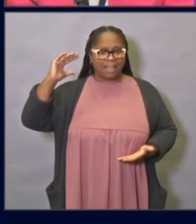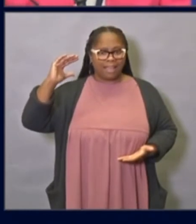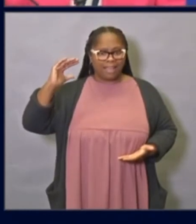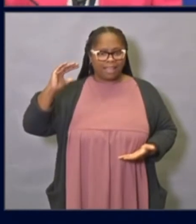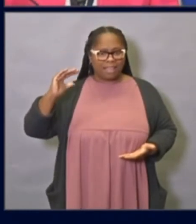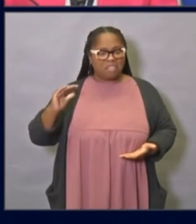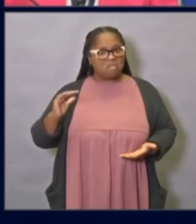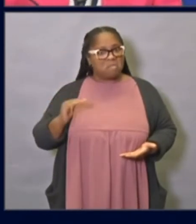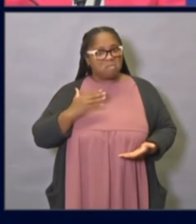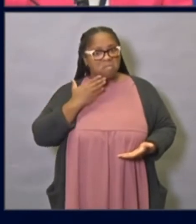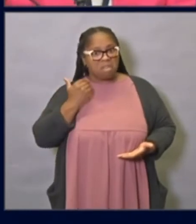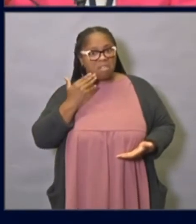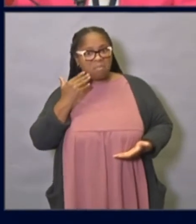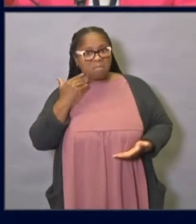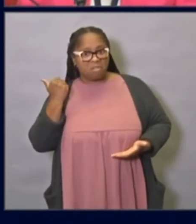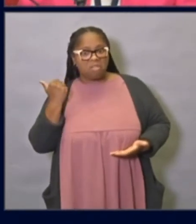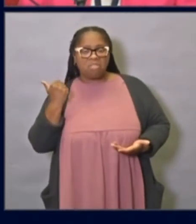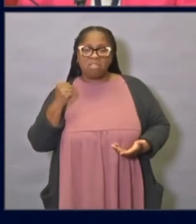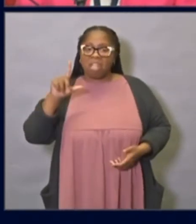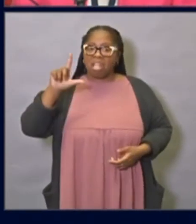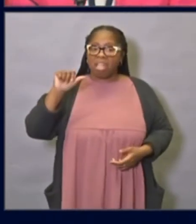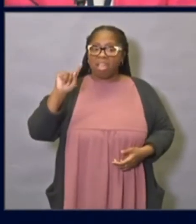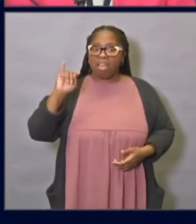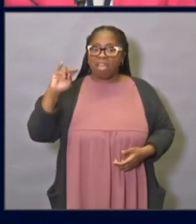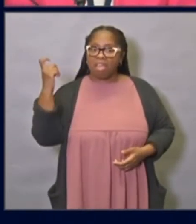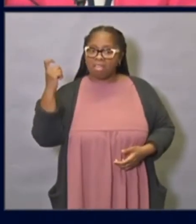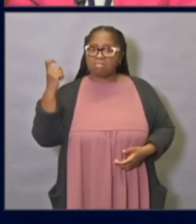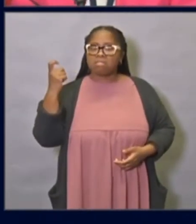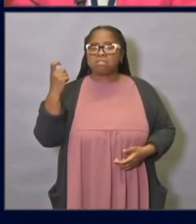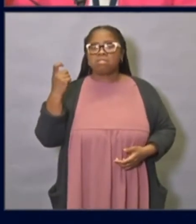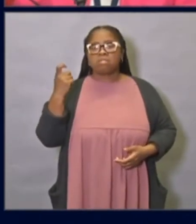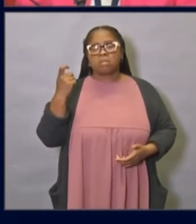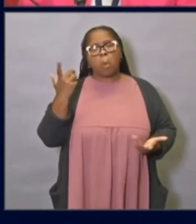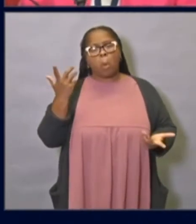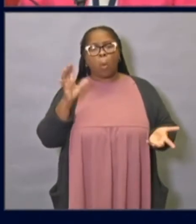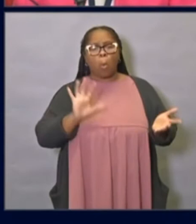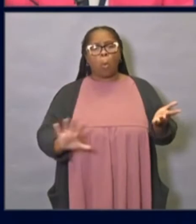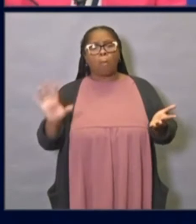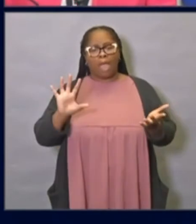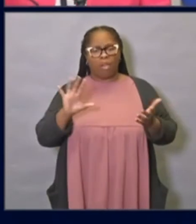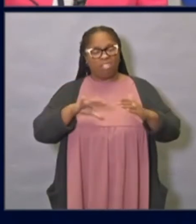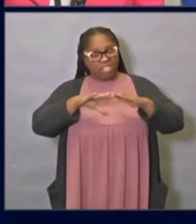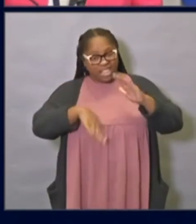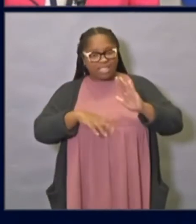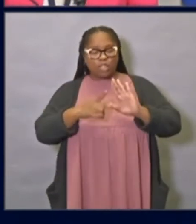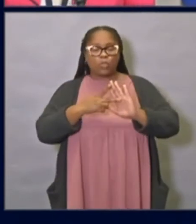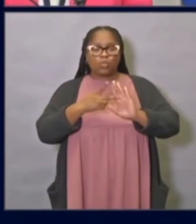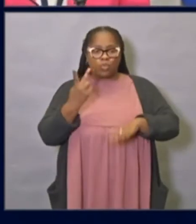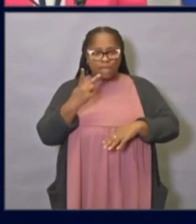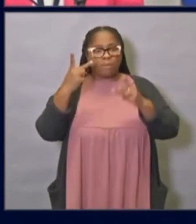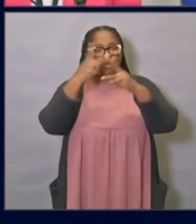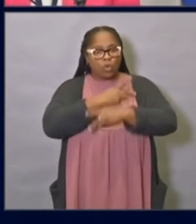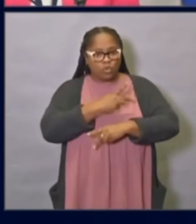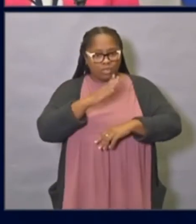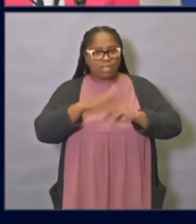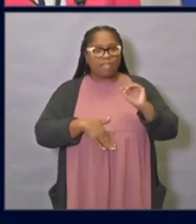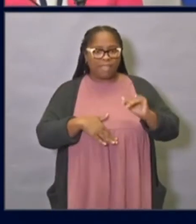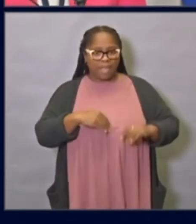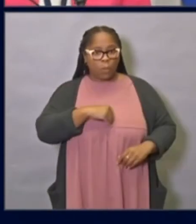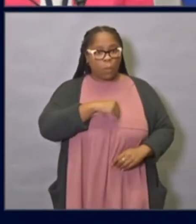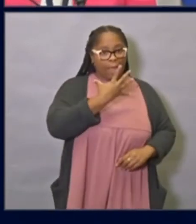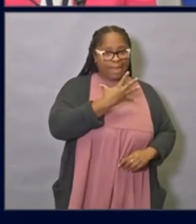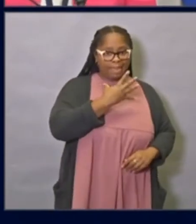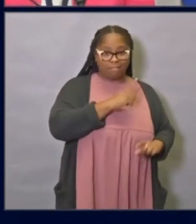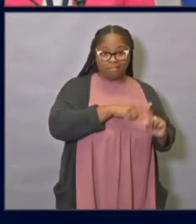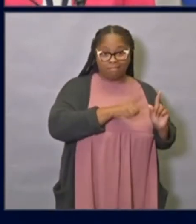lowest point, Latinx residents had case rates that were less than 2 times that of white residents. However, as you